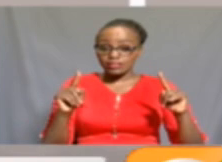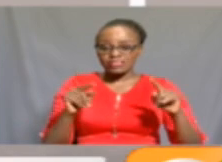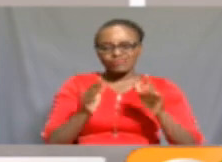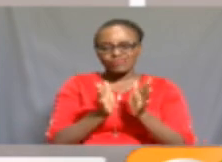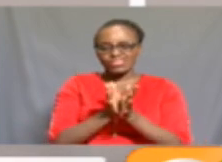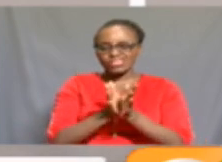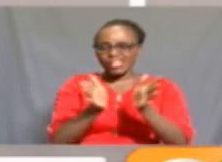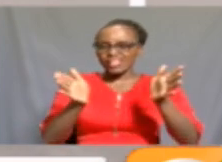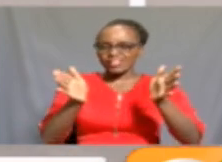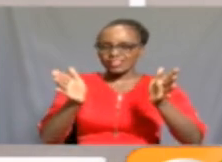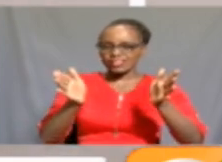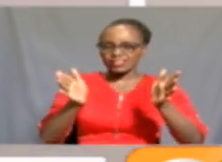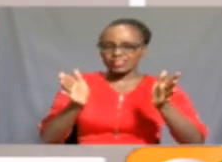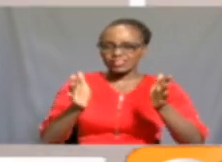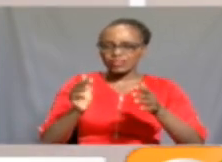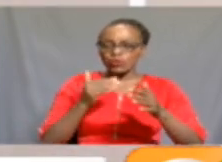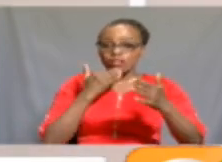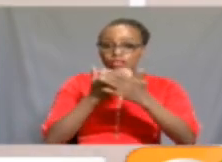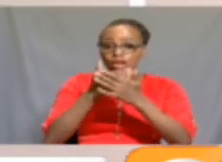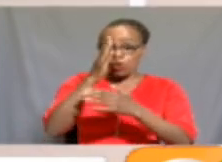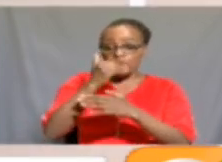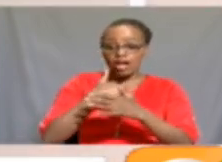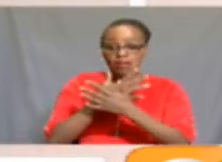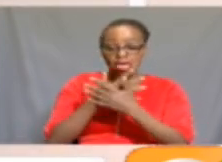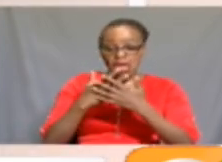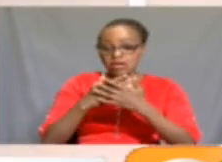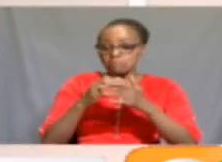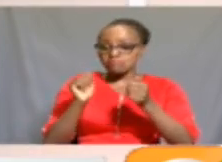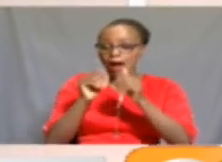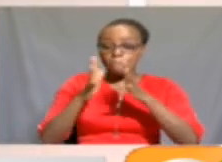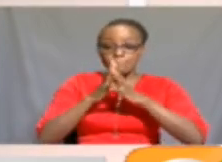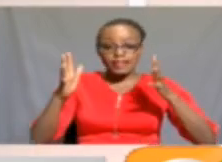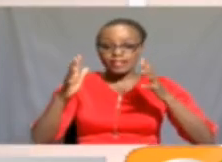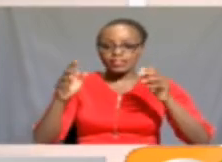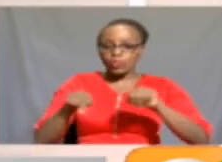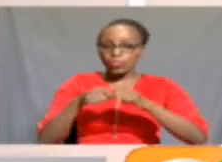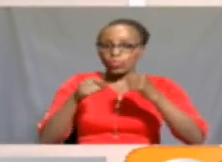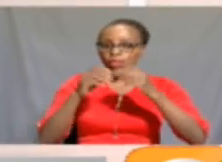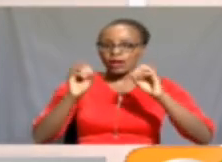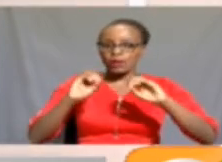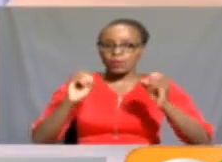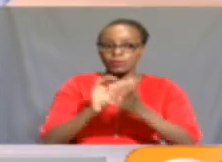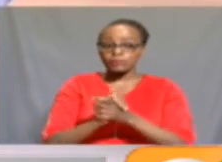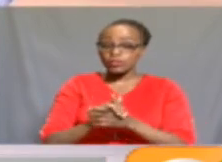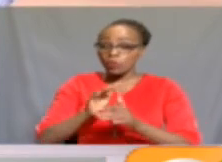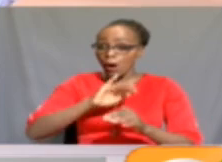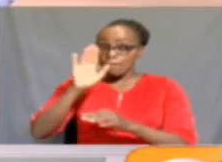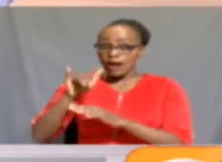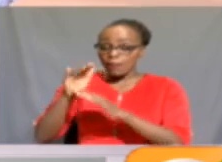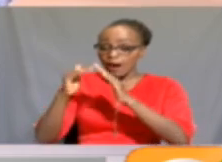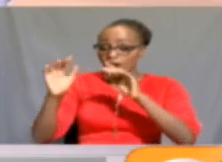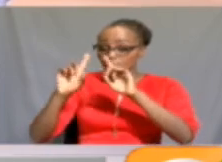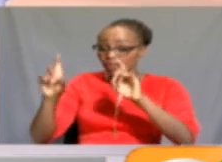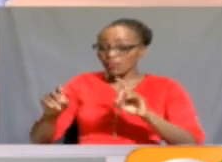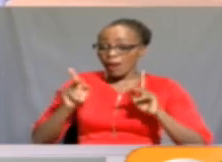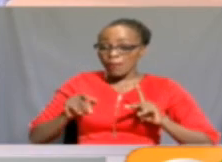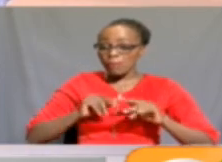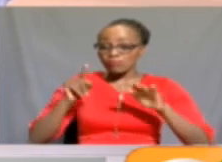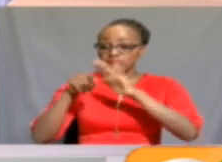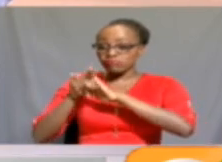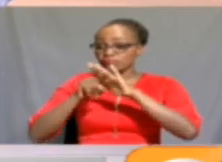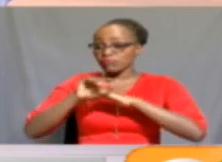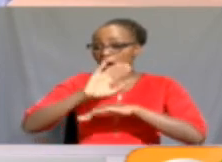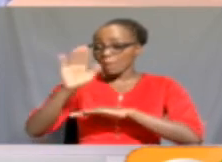generally, we thank God there was no bigger damage. Christopher, have you gone back into your houses? Are people going